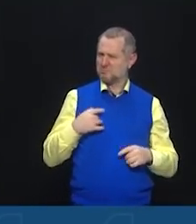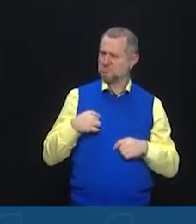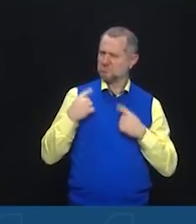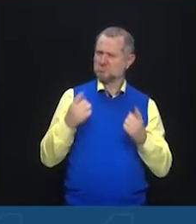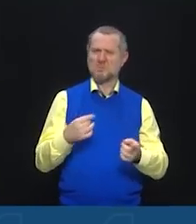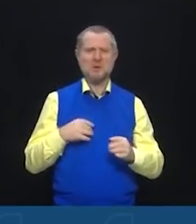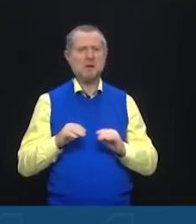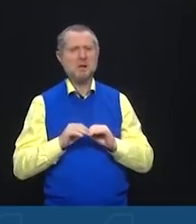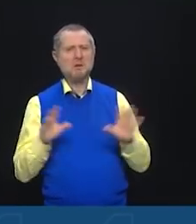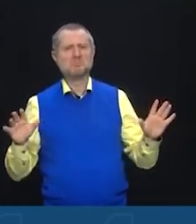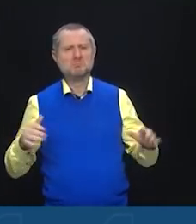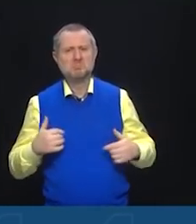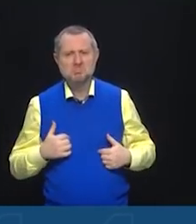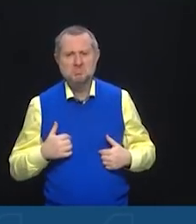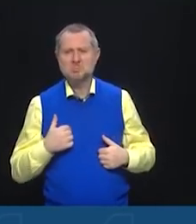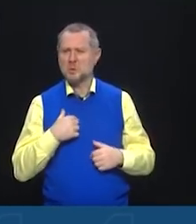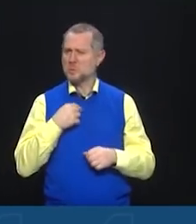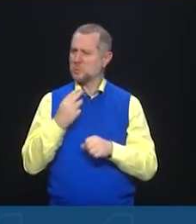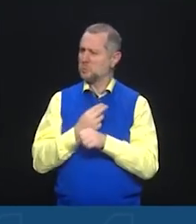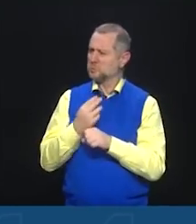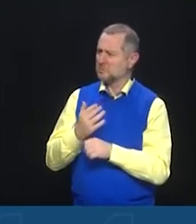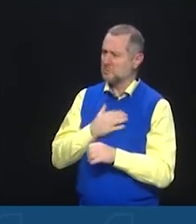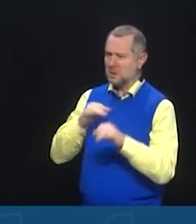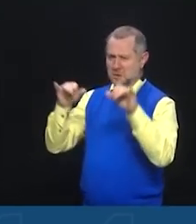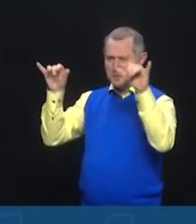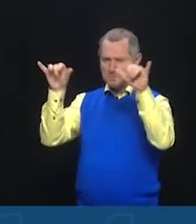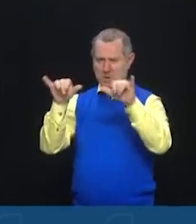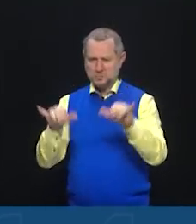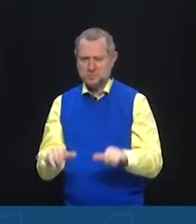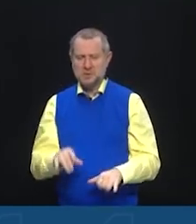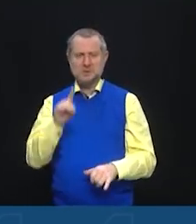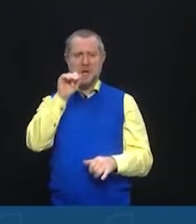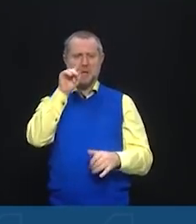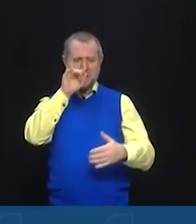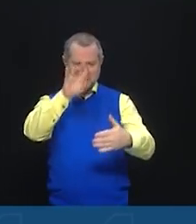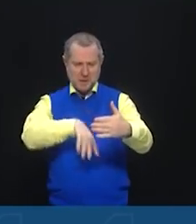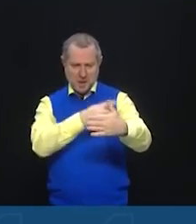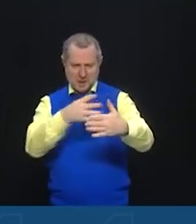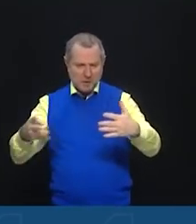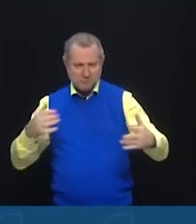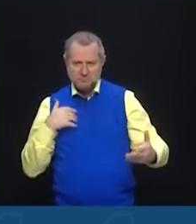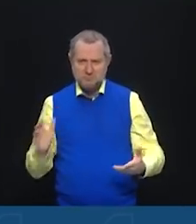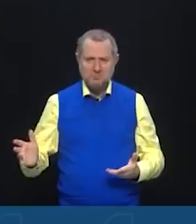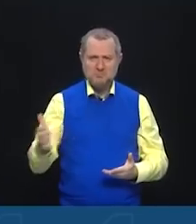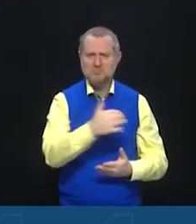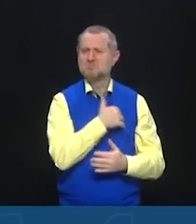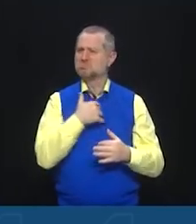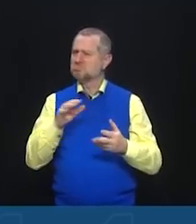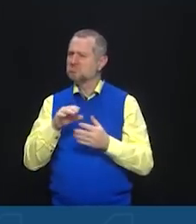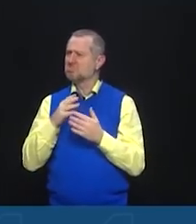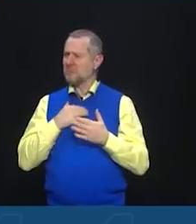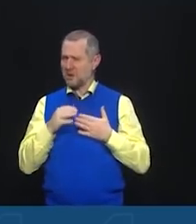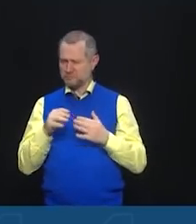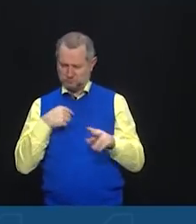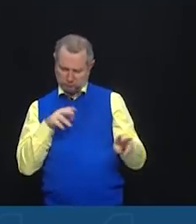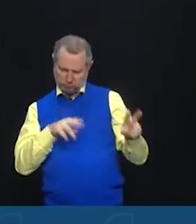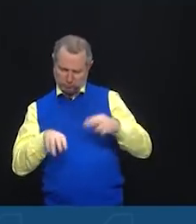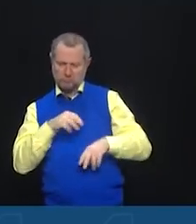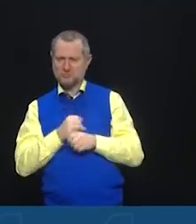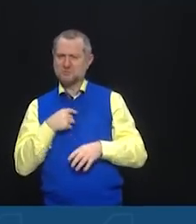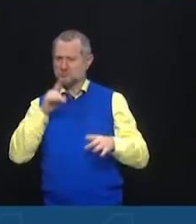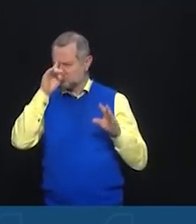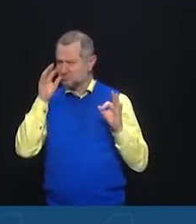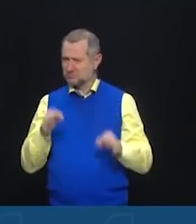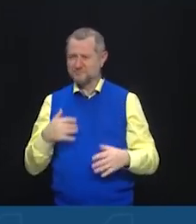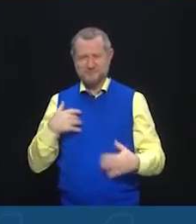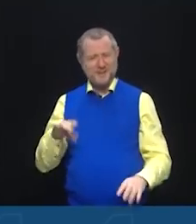the metrics, data, variables that we were going to look at in terms of making the decision today. We've laid it out. We watched the